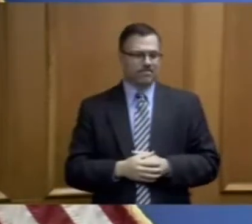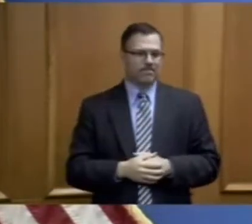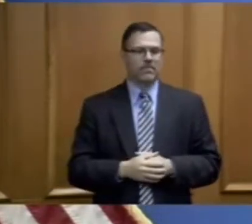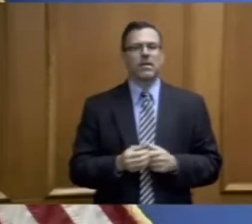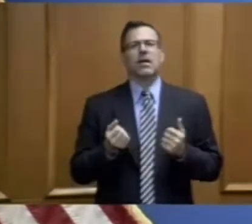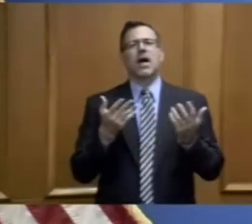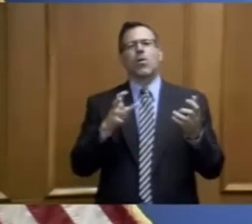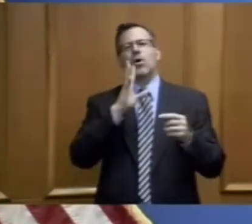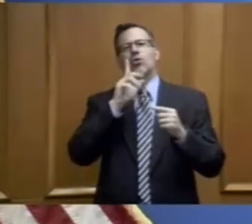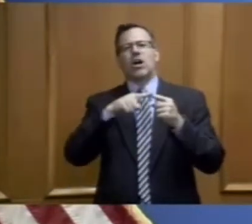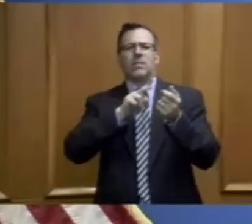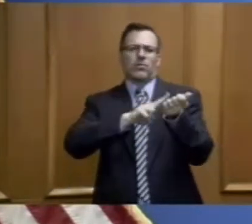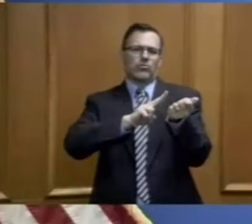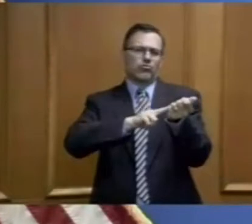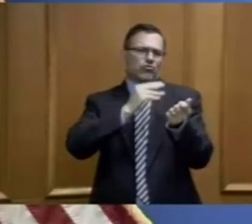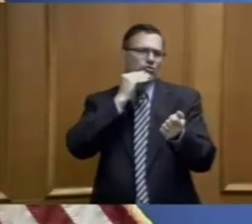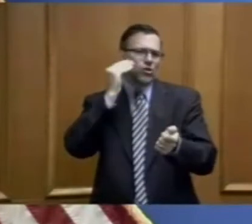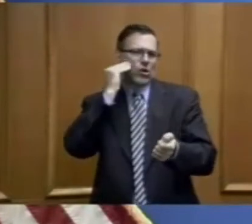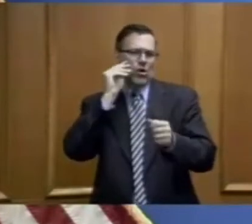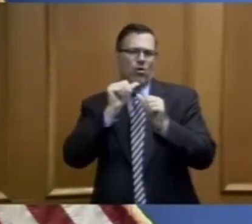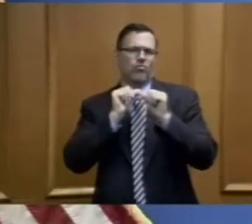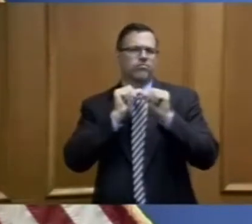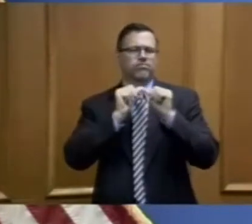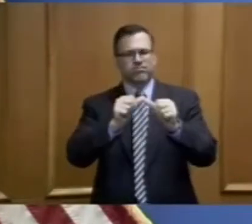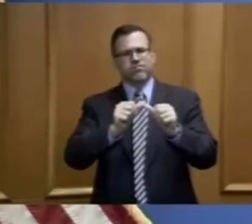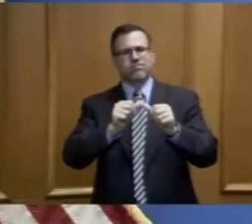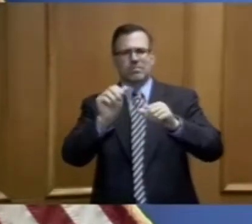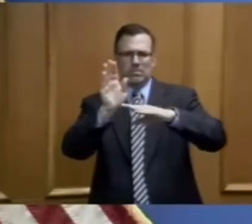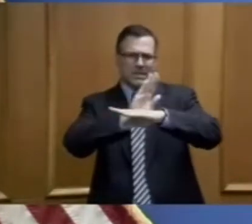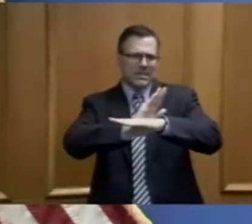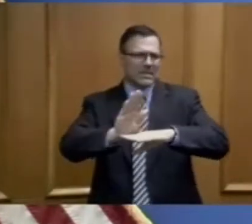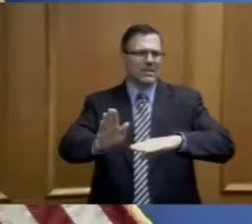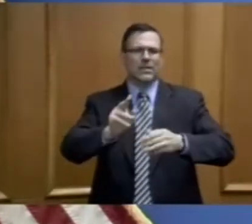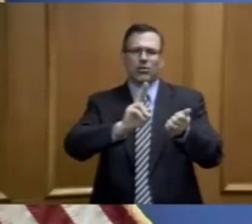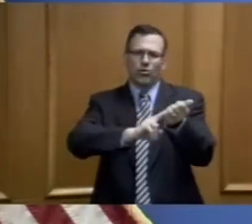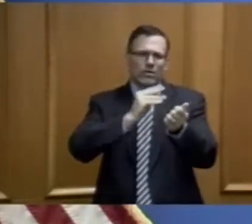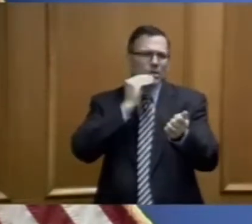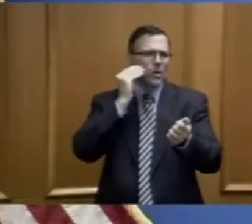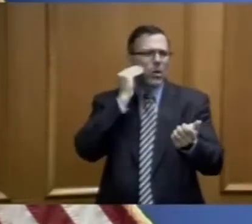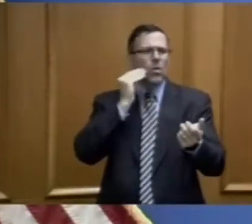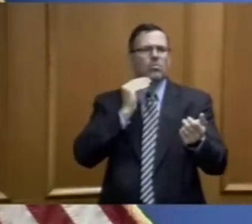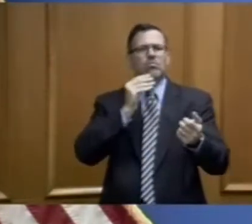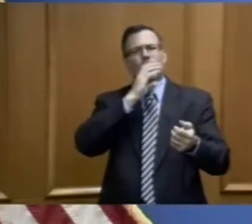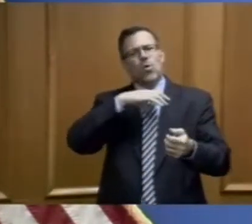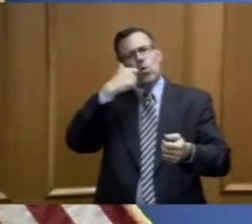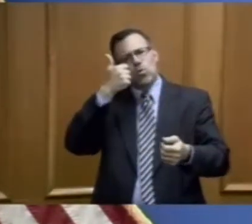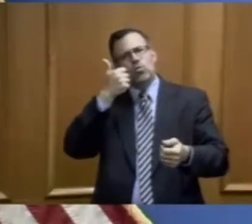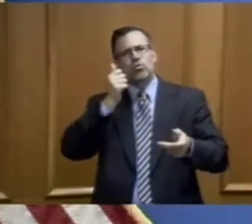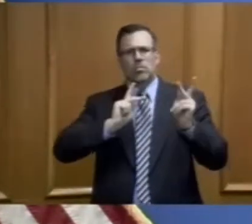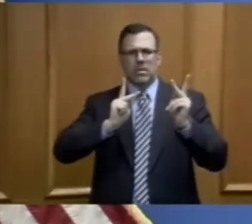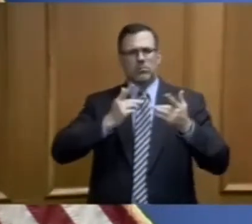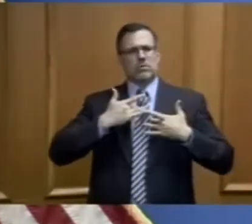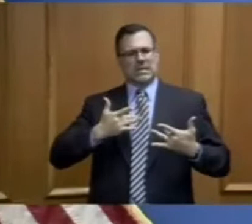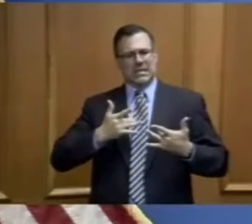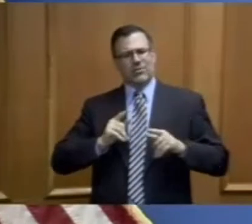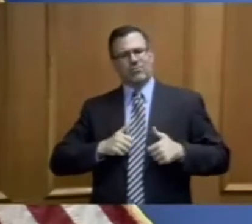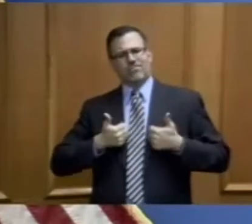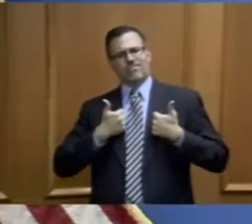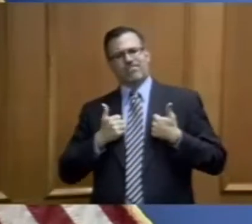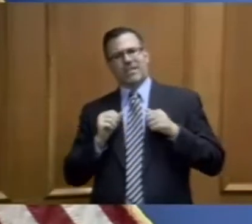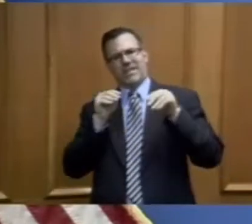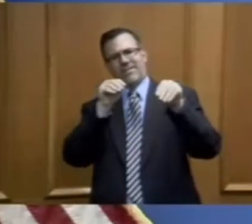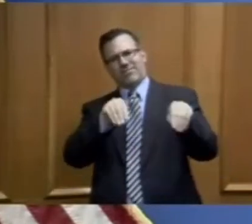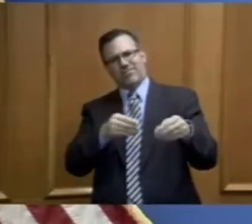care facilities. We've talked a lot about that. It's an incredibly vulnerable population, and as you've heard the